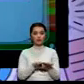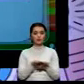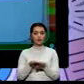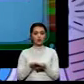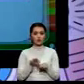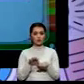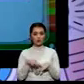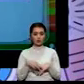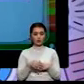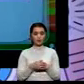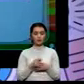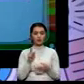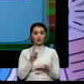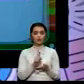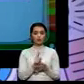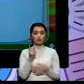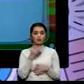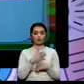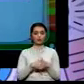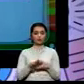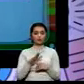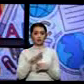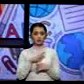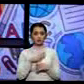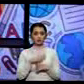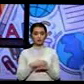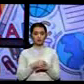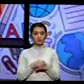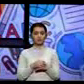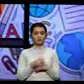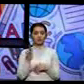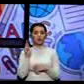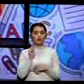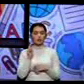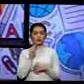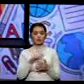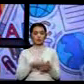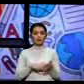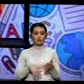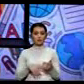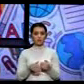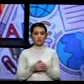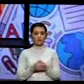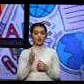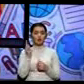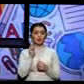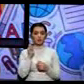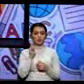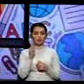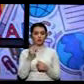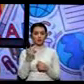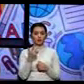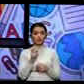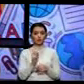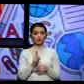taqqoslab ham oldik. Topshirig'imiz tushunarli bo'ldimi? Unday bo'lsa, darsimizni davom ettiramiz. Darslikdagi